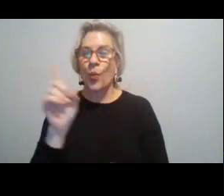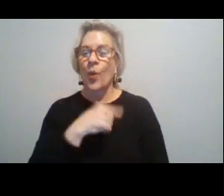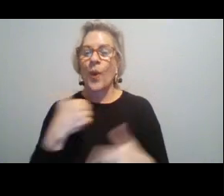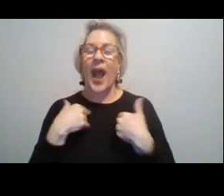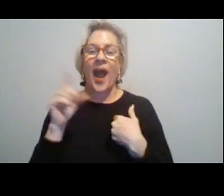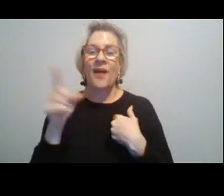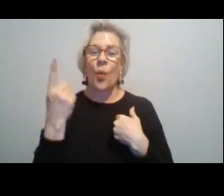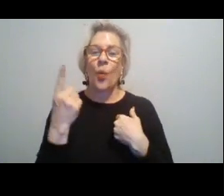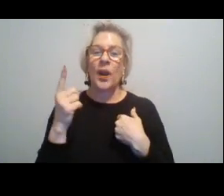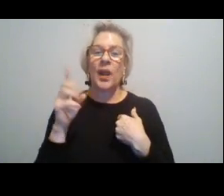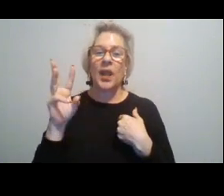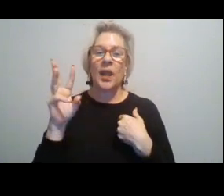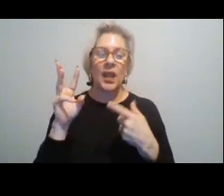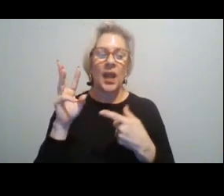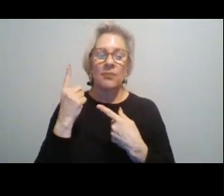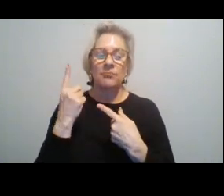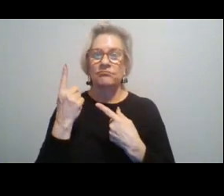one